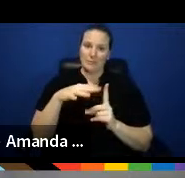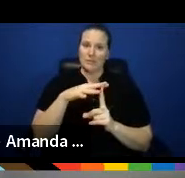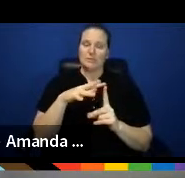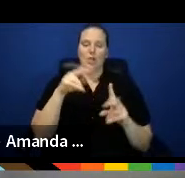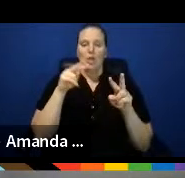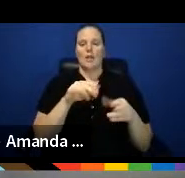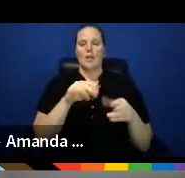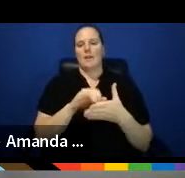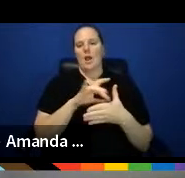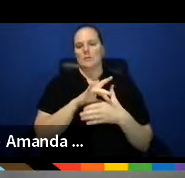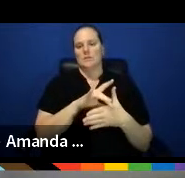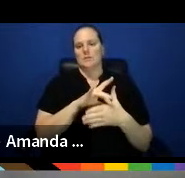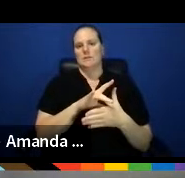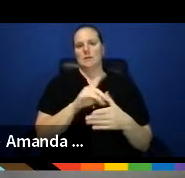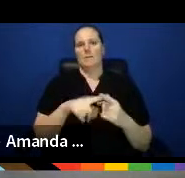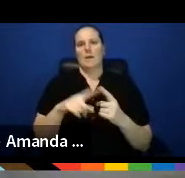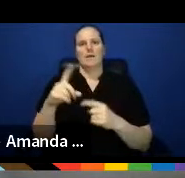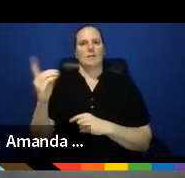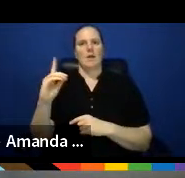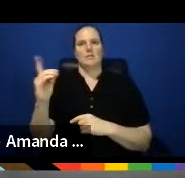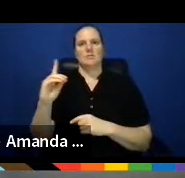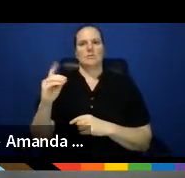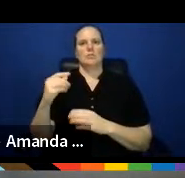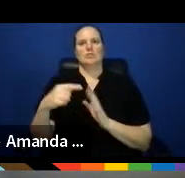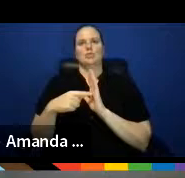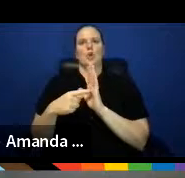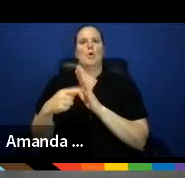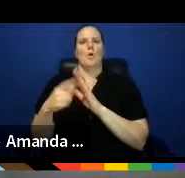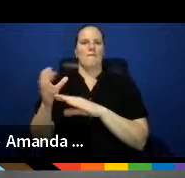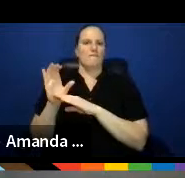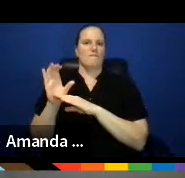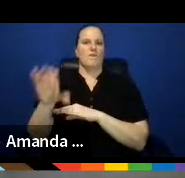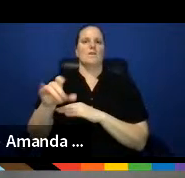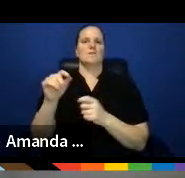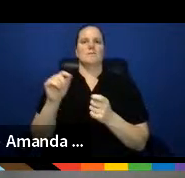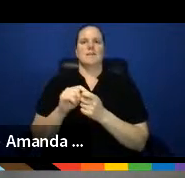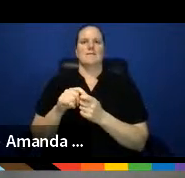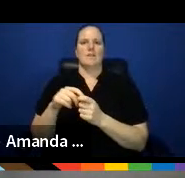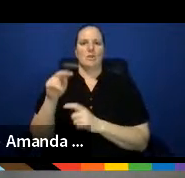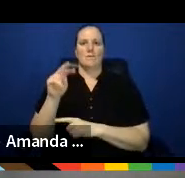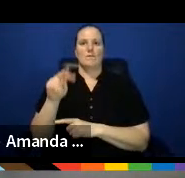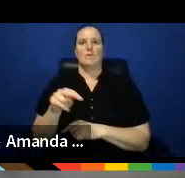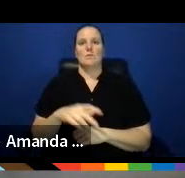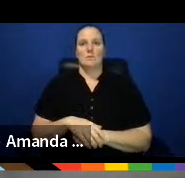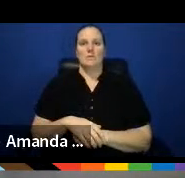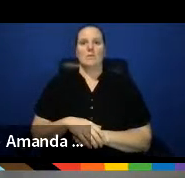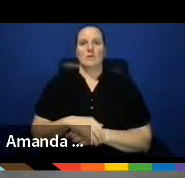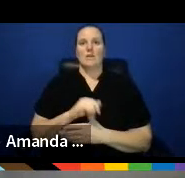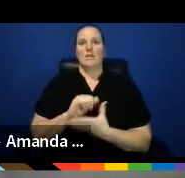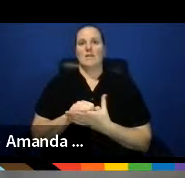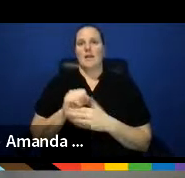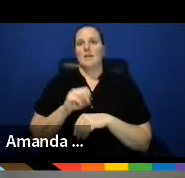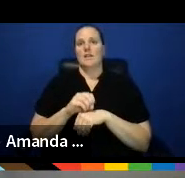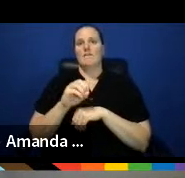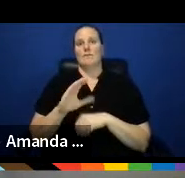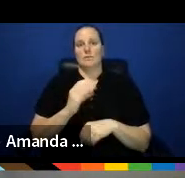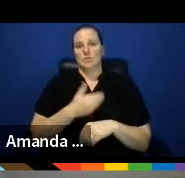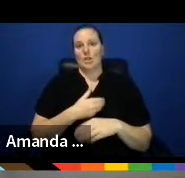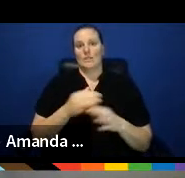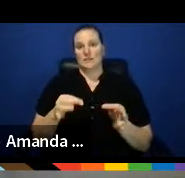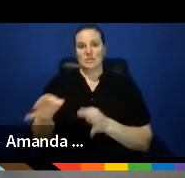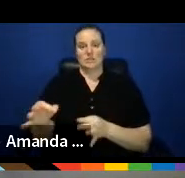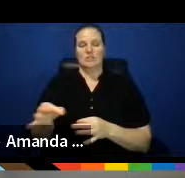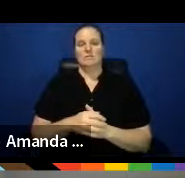at, but because of the democracy, a show of force on a particular viewpoint actually can influence decisions.